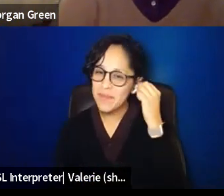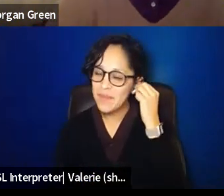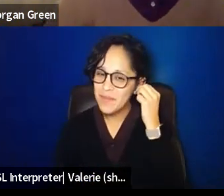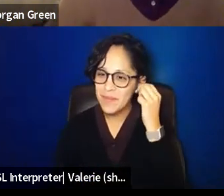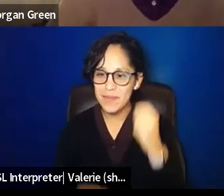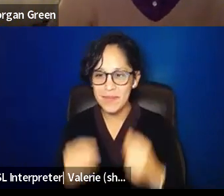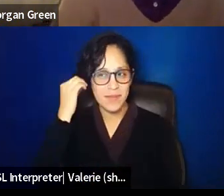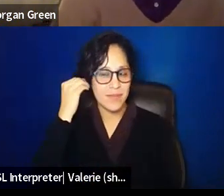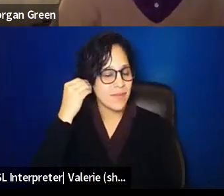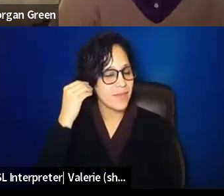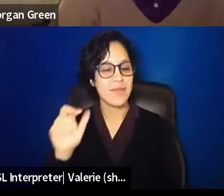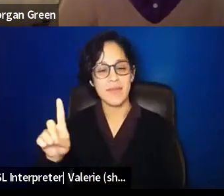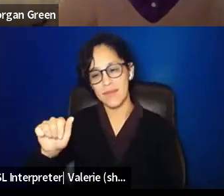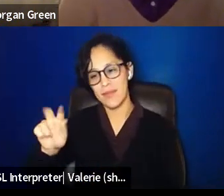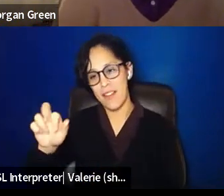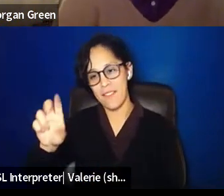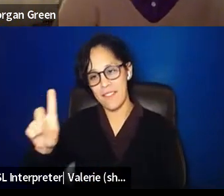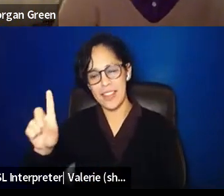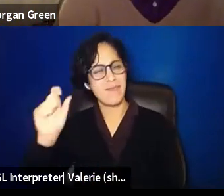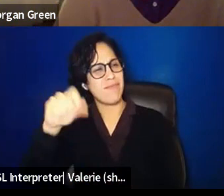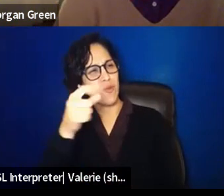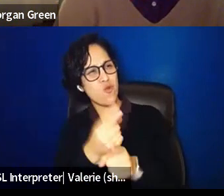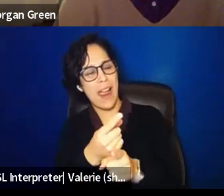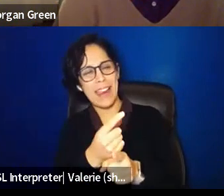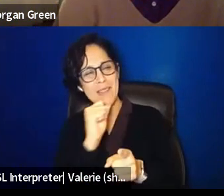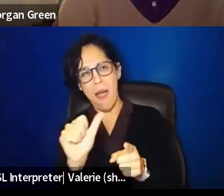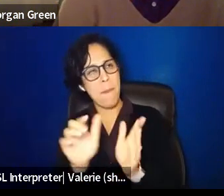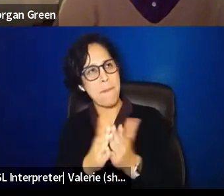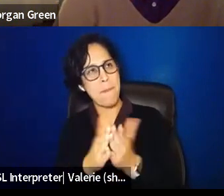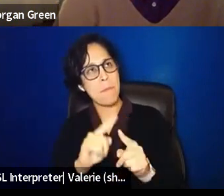Yeah, this isn't a book, but I would say early on when we were